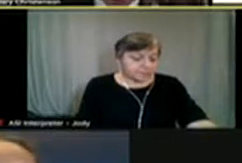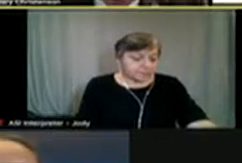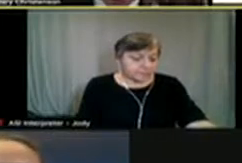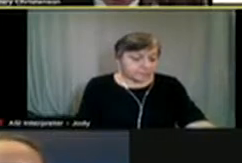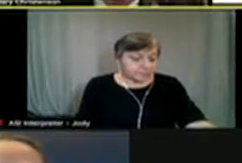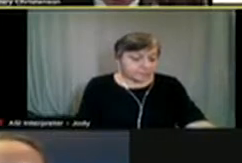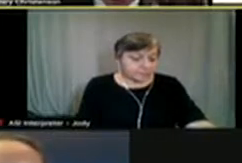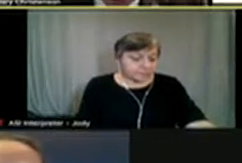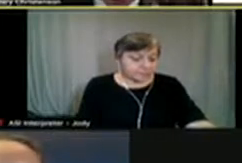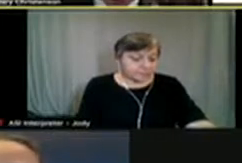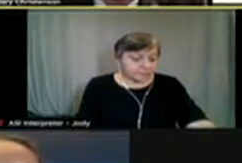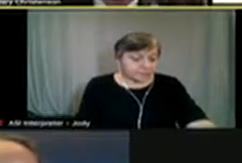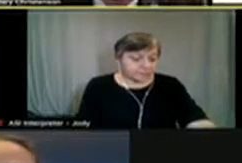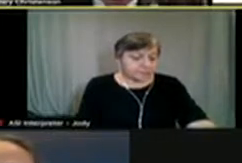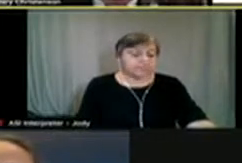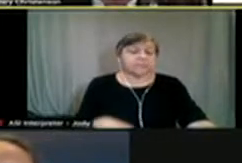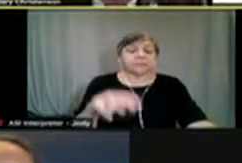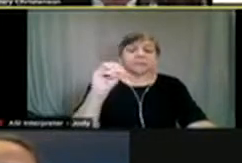seconded by Mr. Drummy.